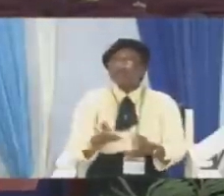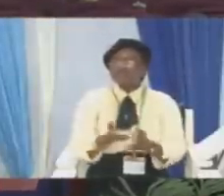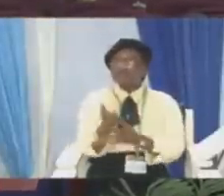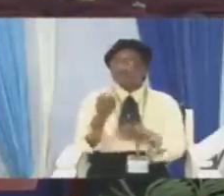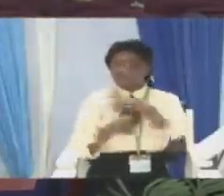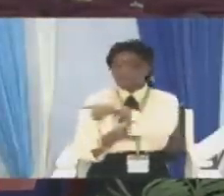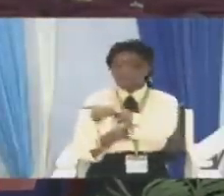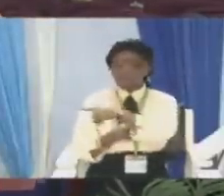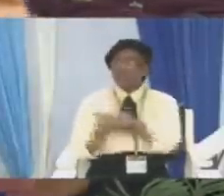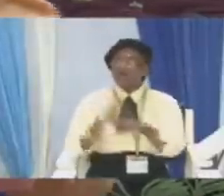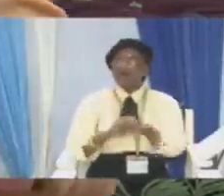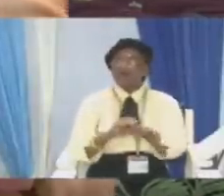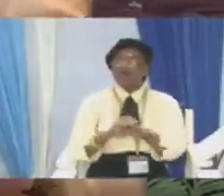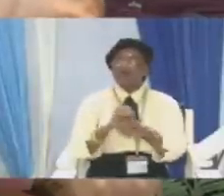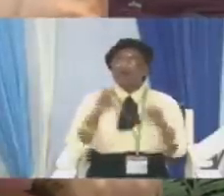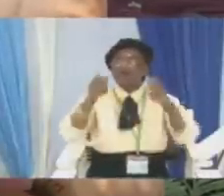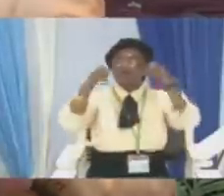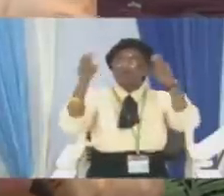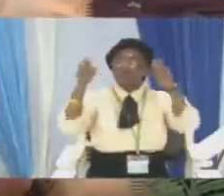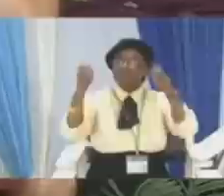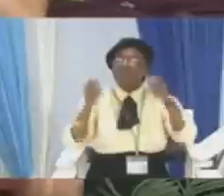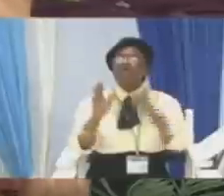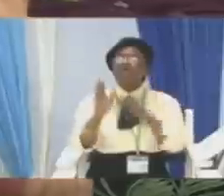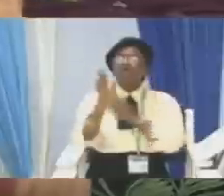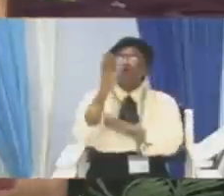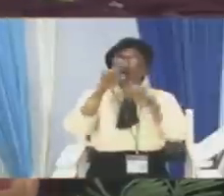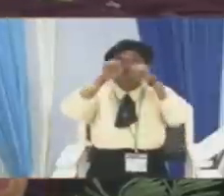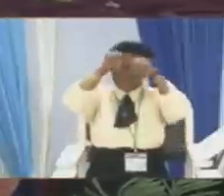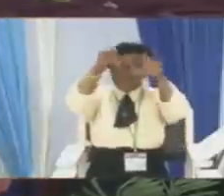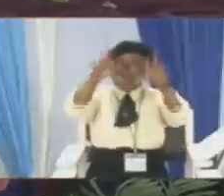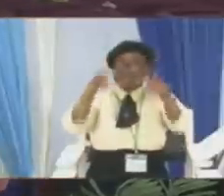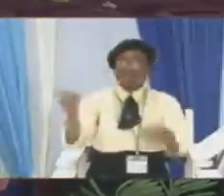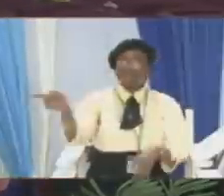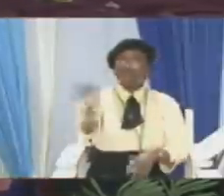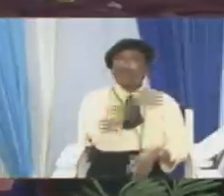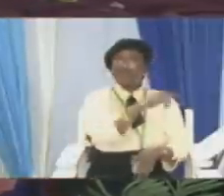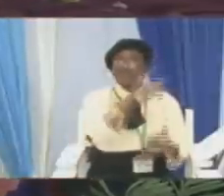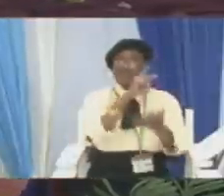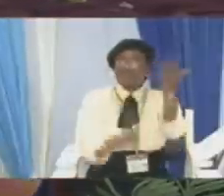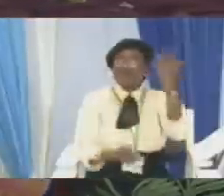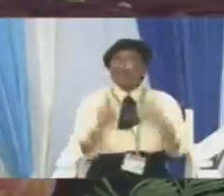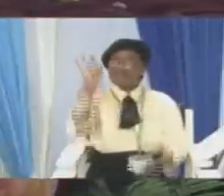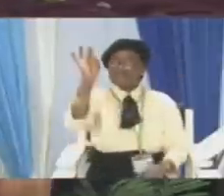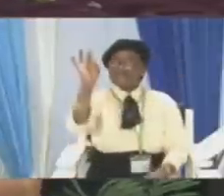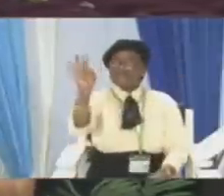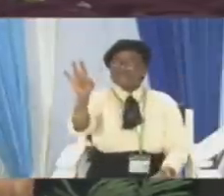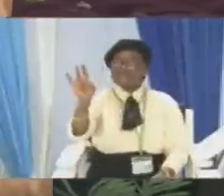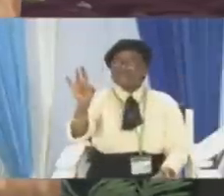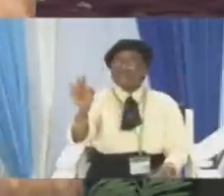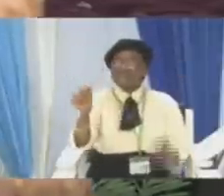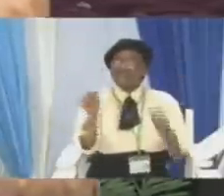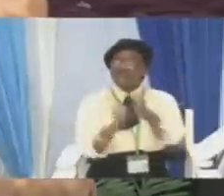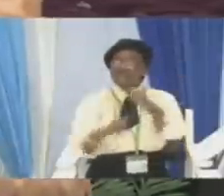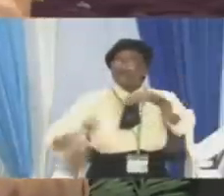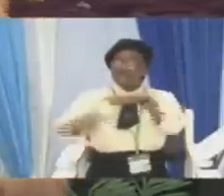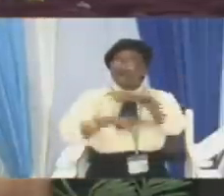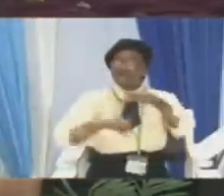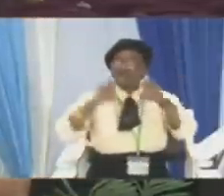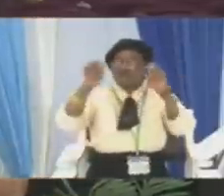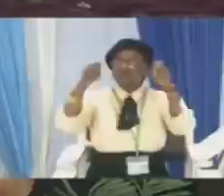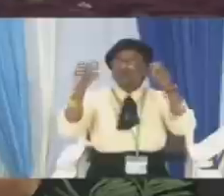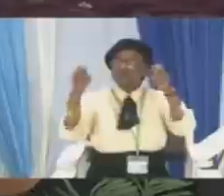topic, God Bless You, Part 8, with the subtopic, You